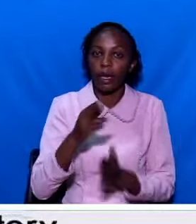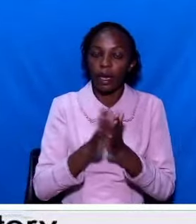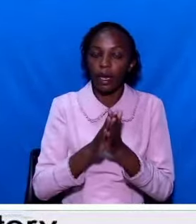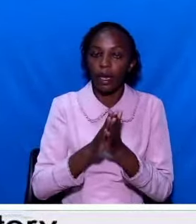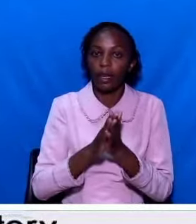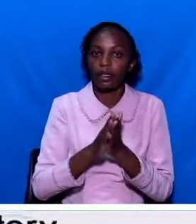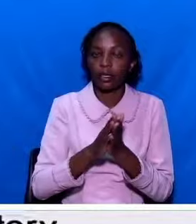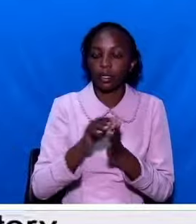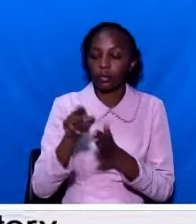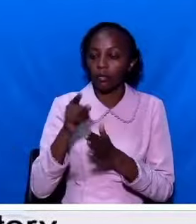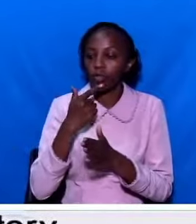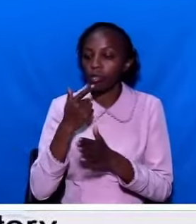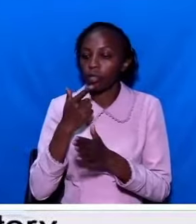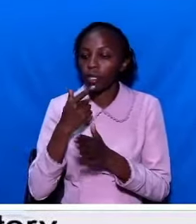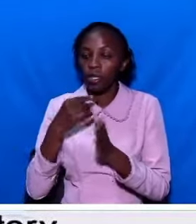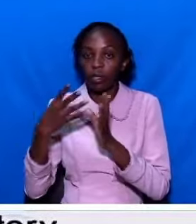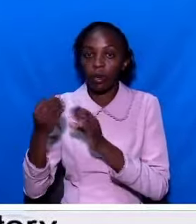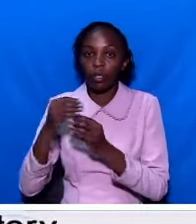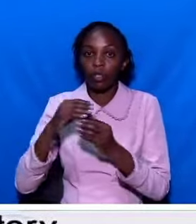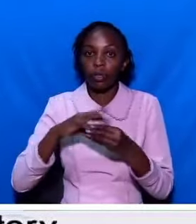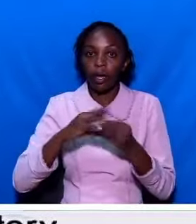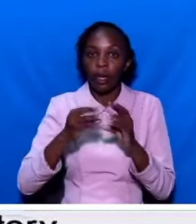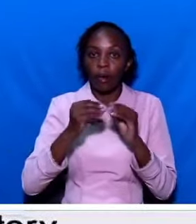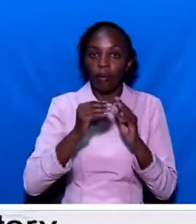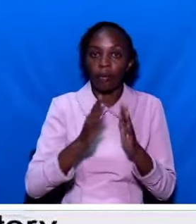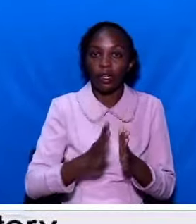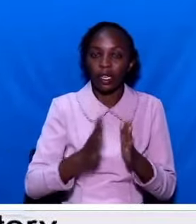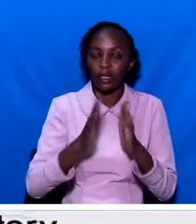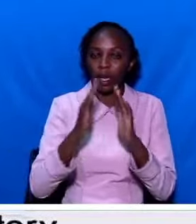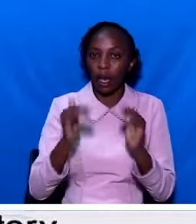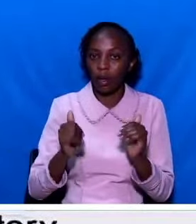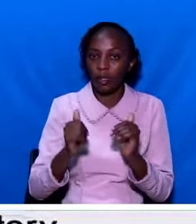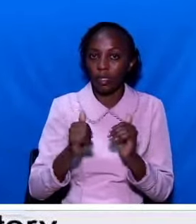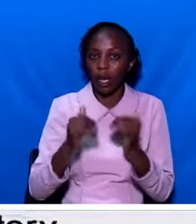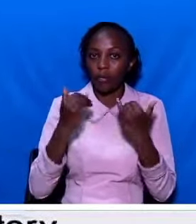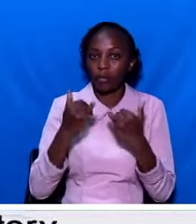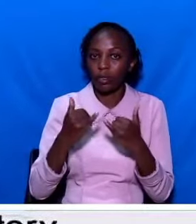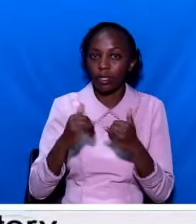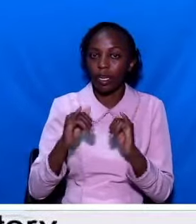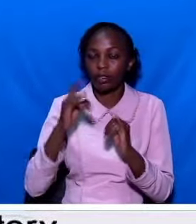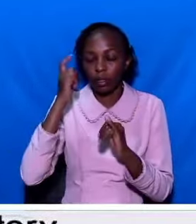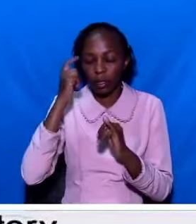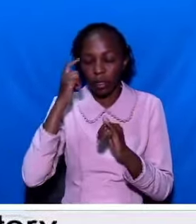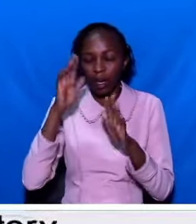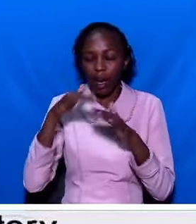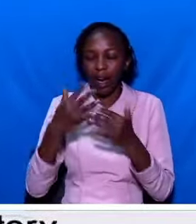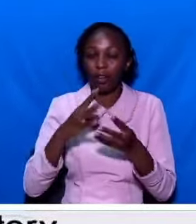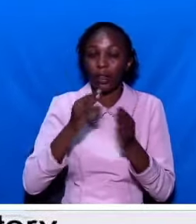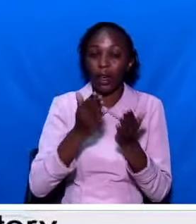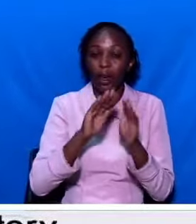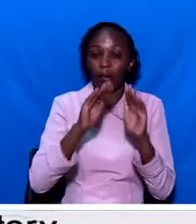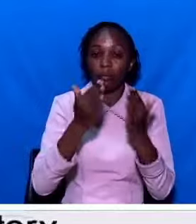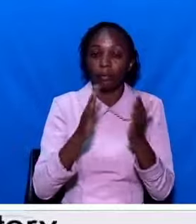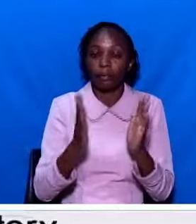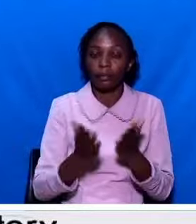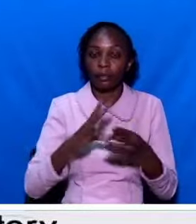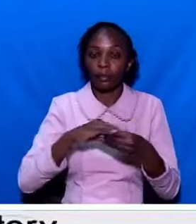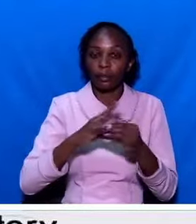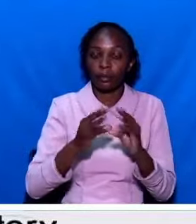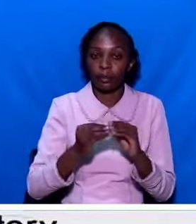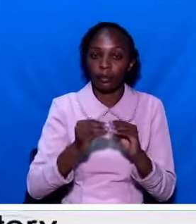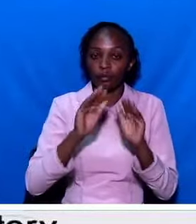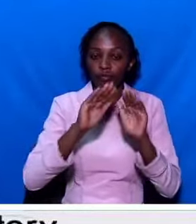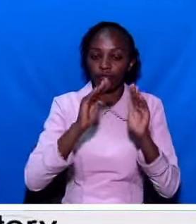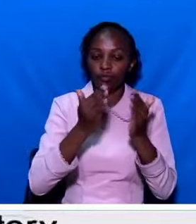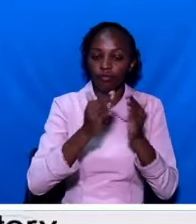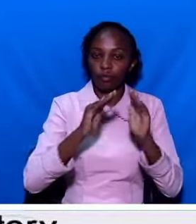house. And I was trying to imagine how the potter deals with the pots. You know, he steps on those things